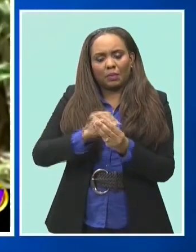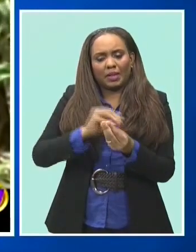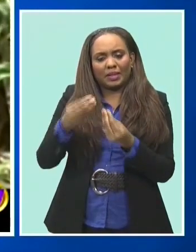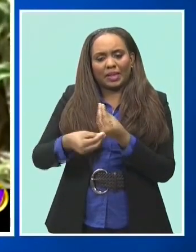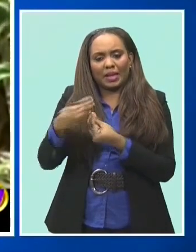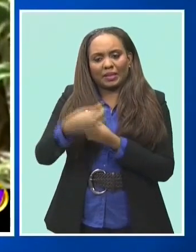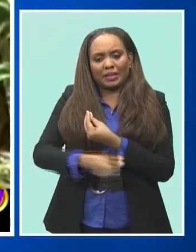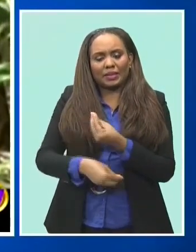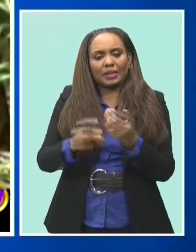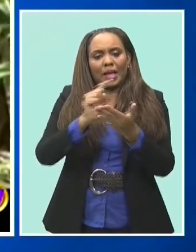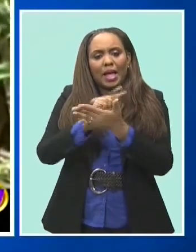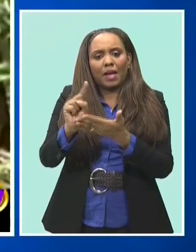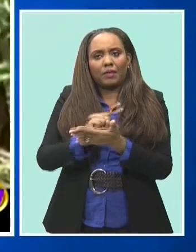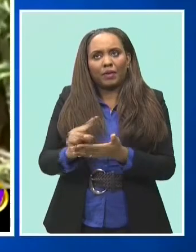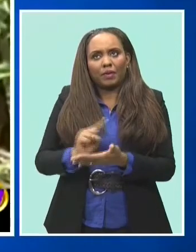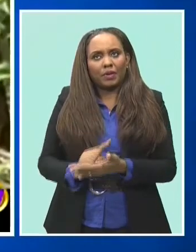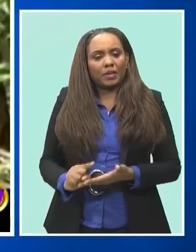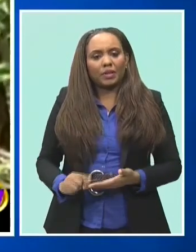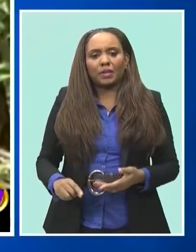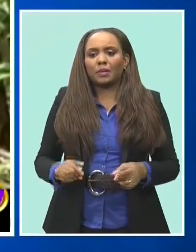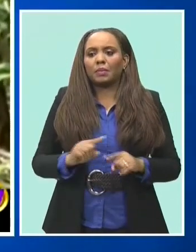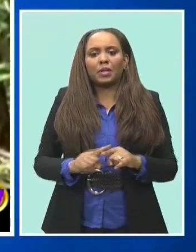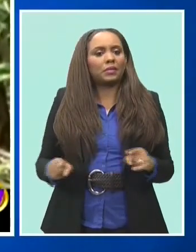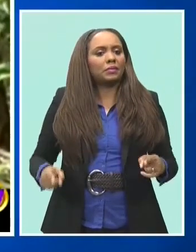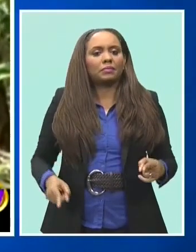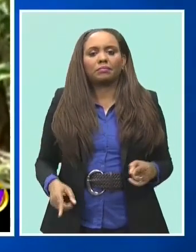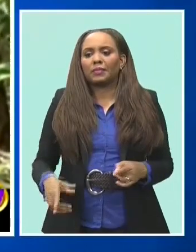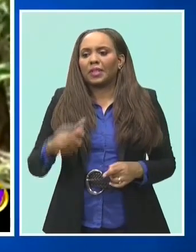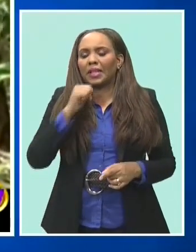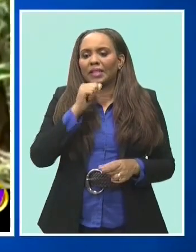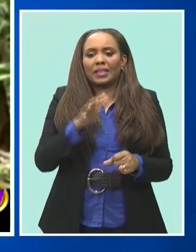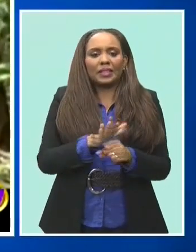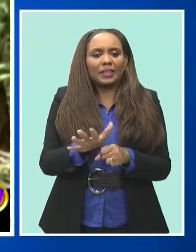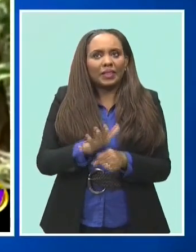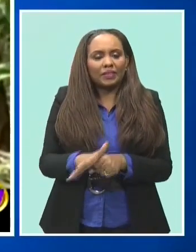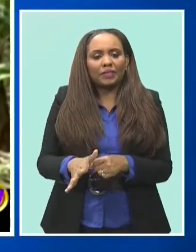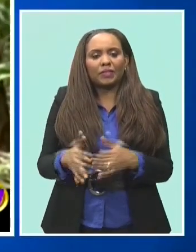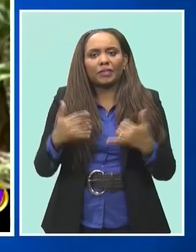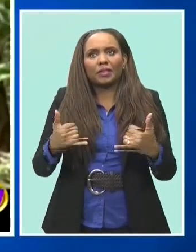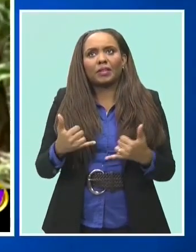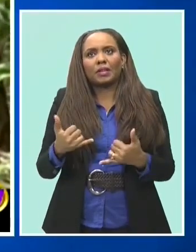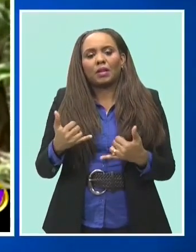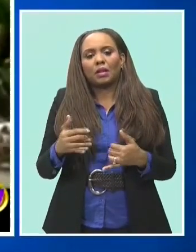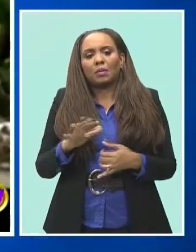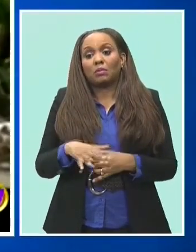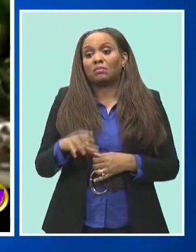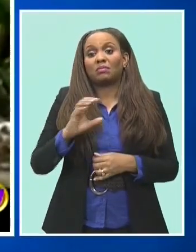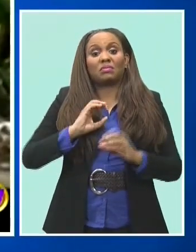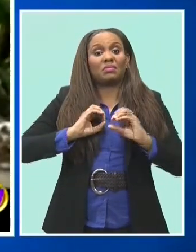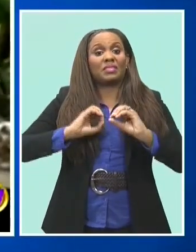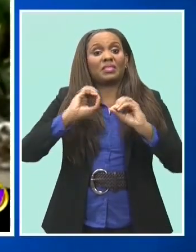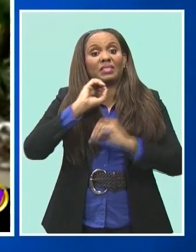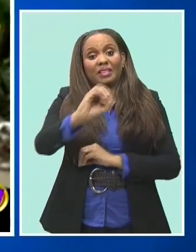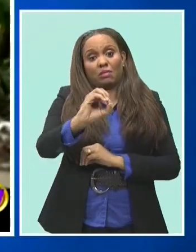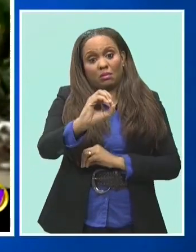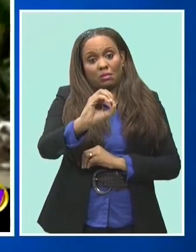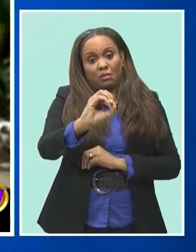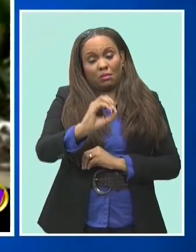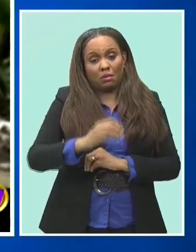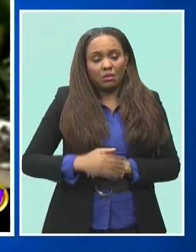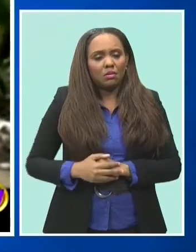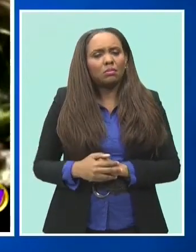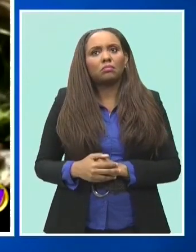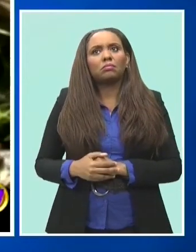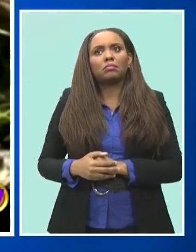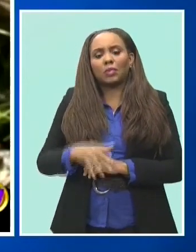now it has gone down to where we can't reap every week either. So it's gone down to almost zero. They're demanding more support from